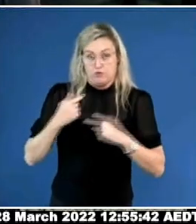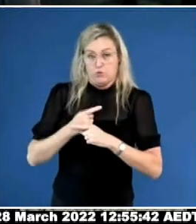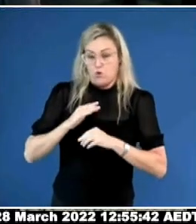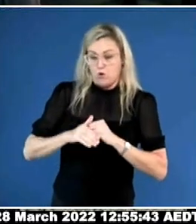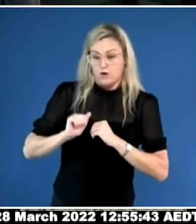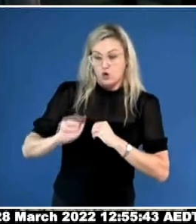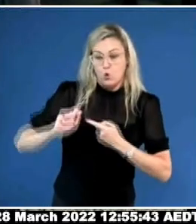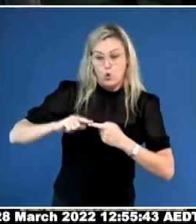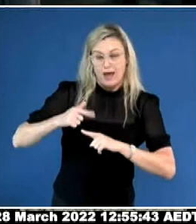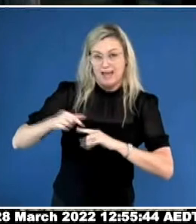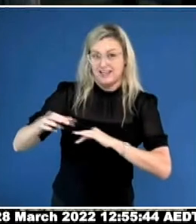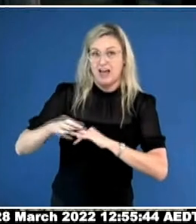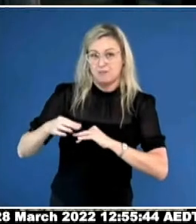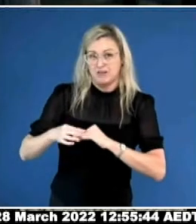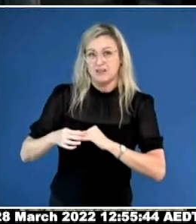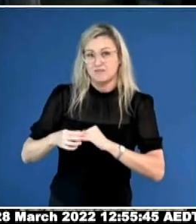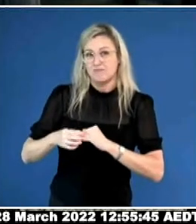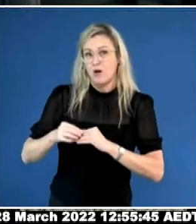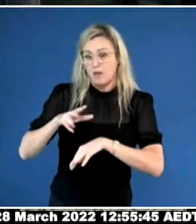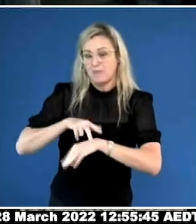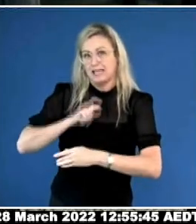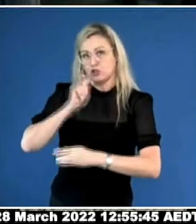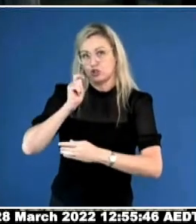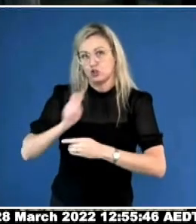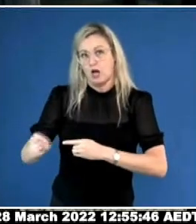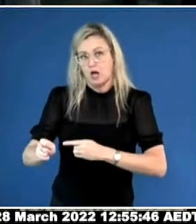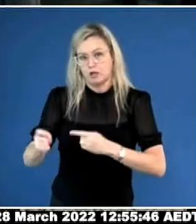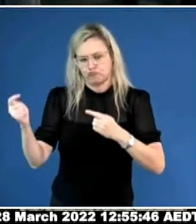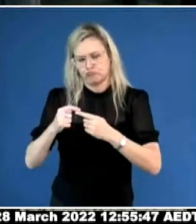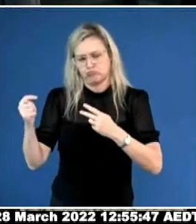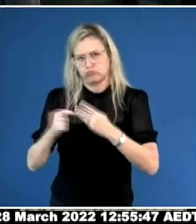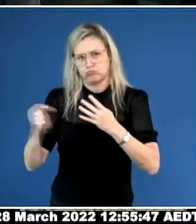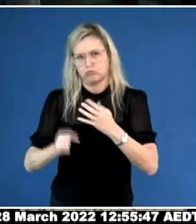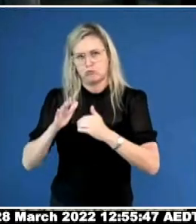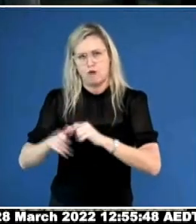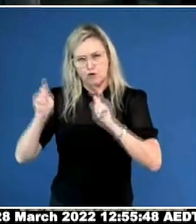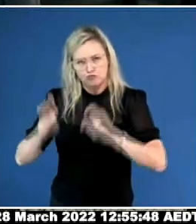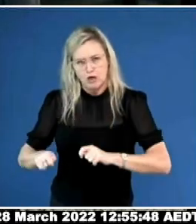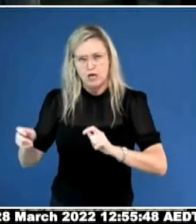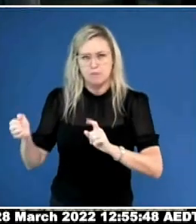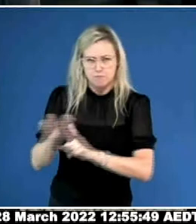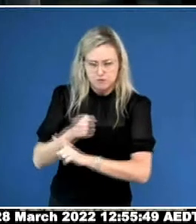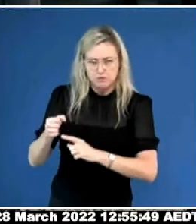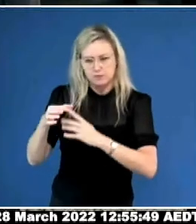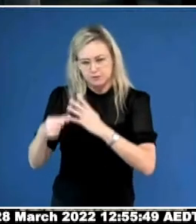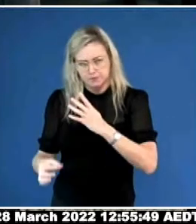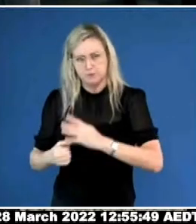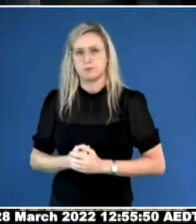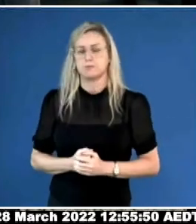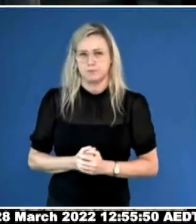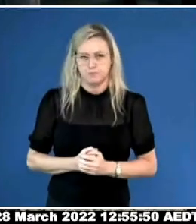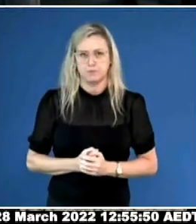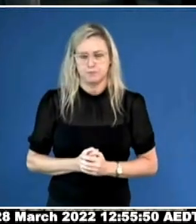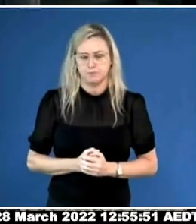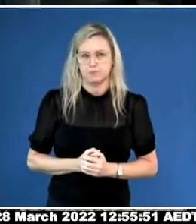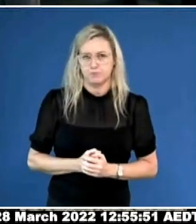and the violence that you experienced. I want to ask you some questions about matters that you've got in your